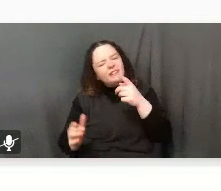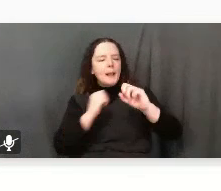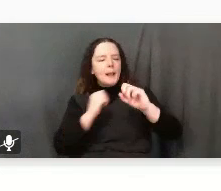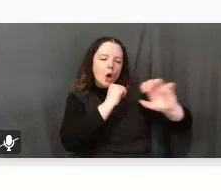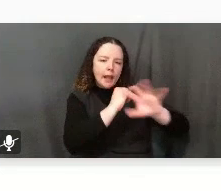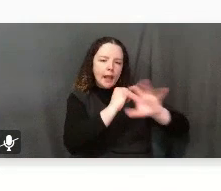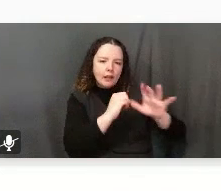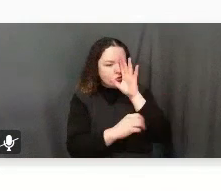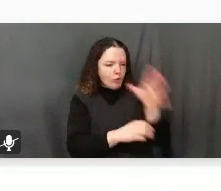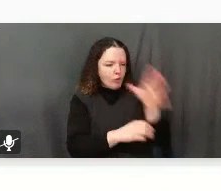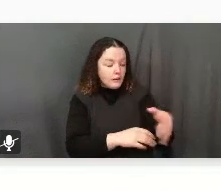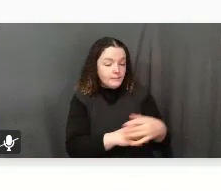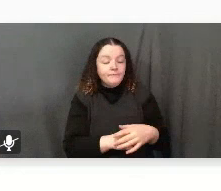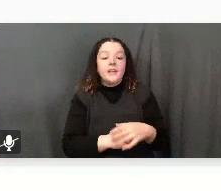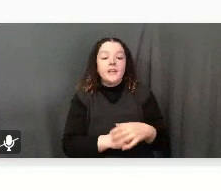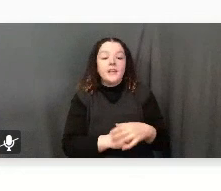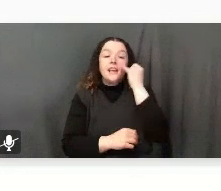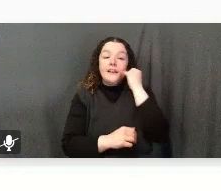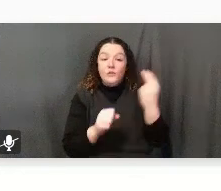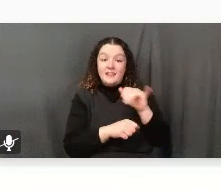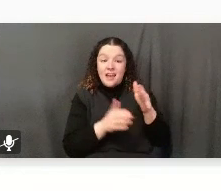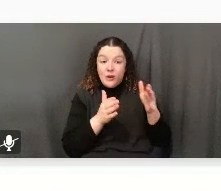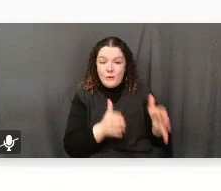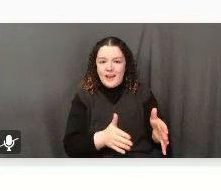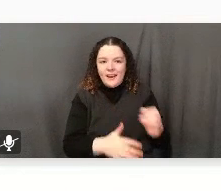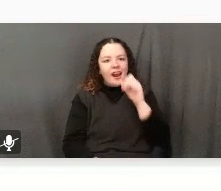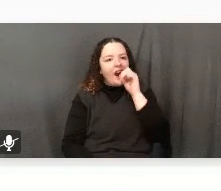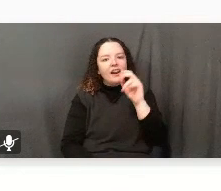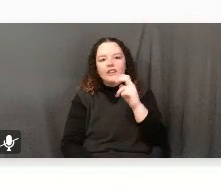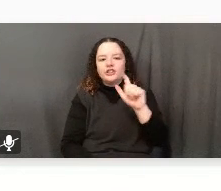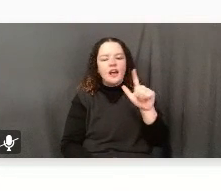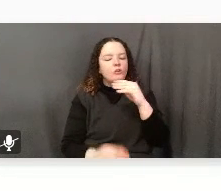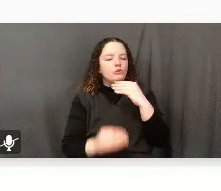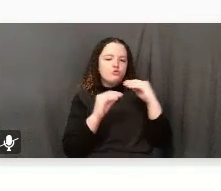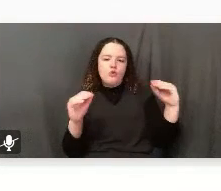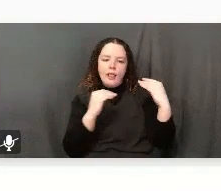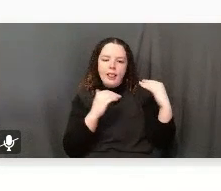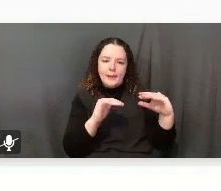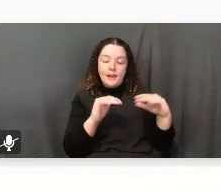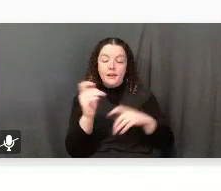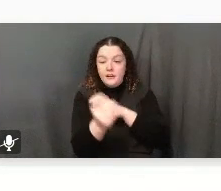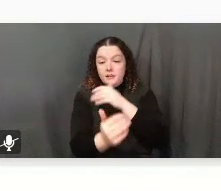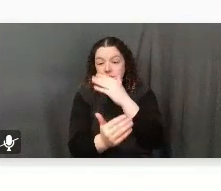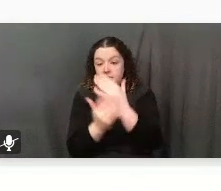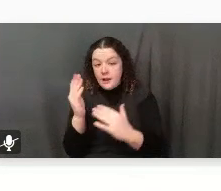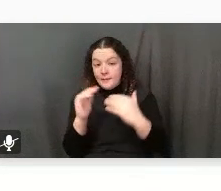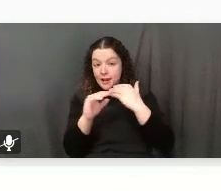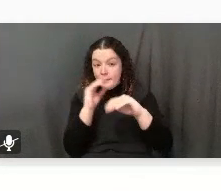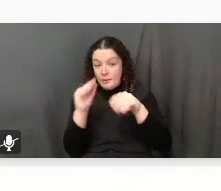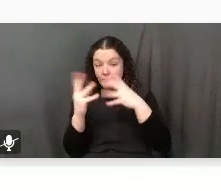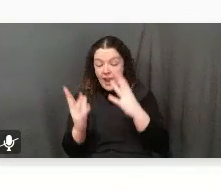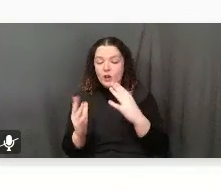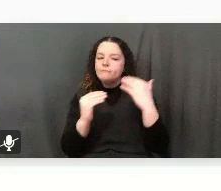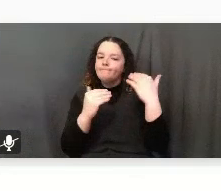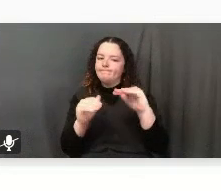sending emails that way, Nutshell does not have a limit, but certain email providers too. So if your company email